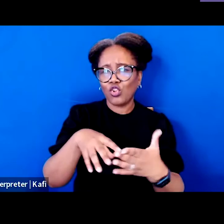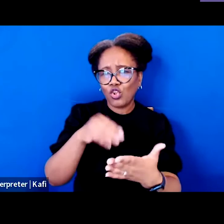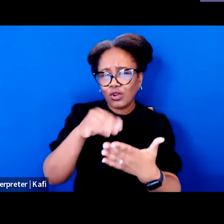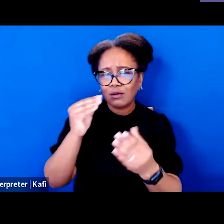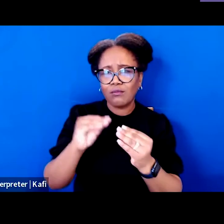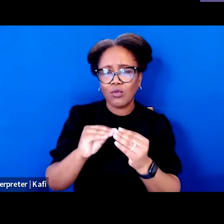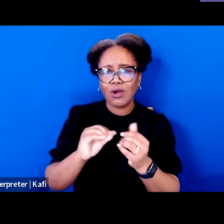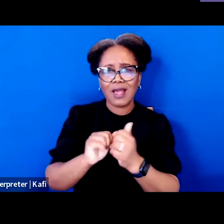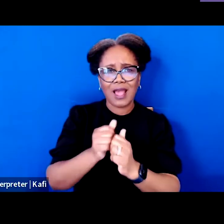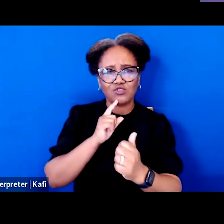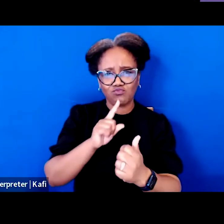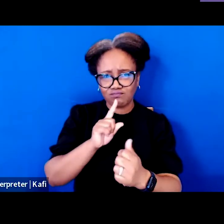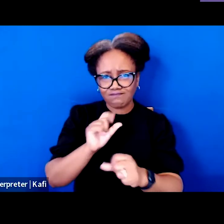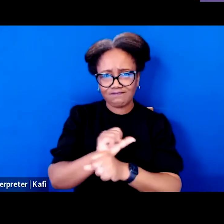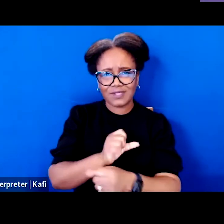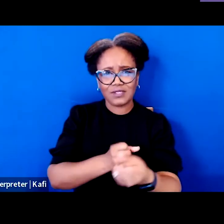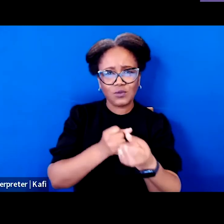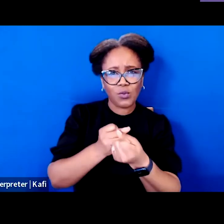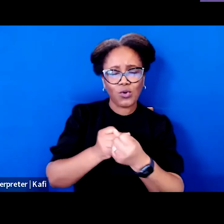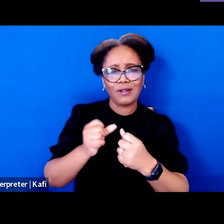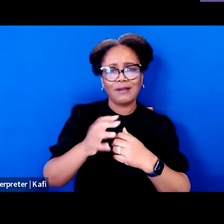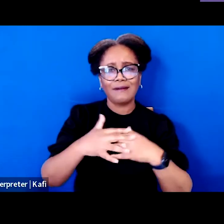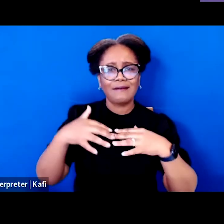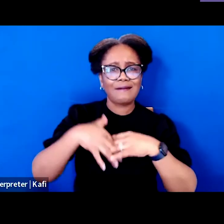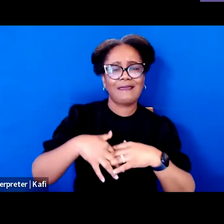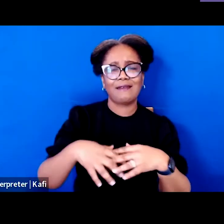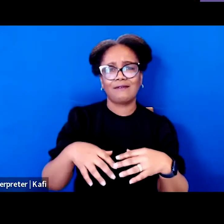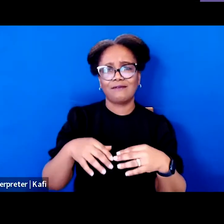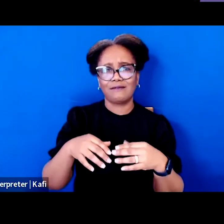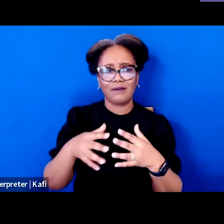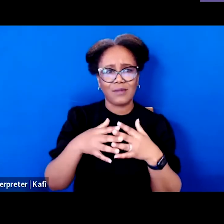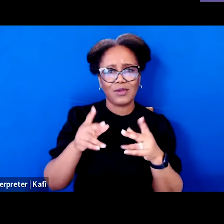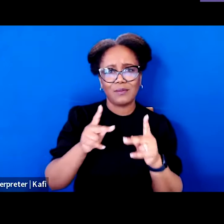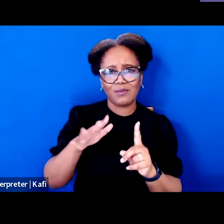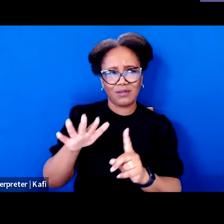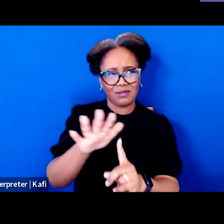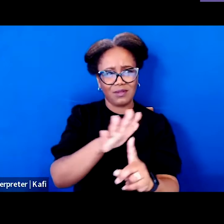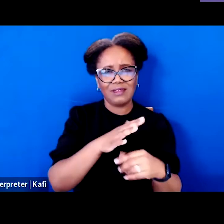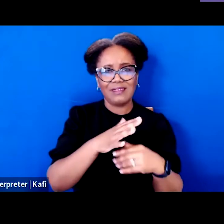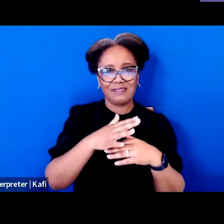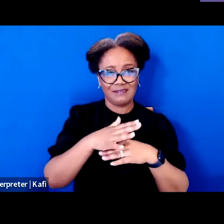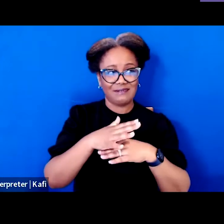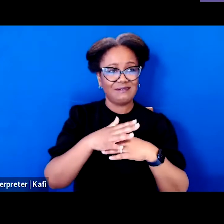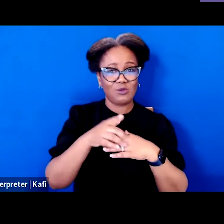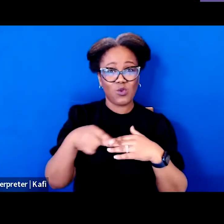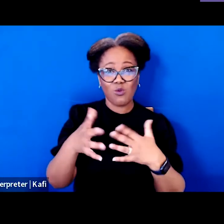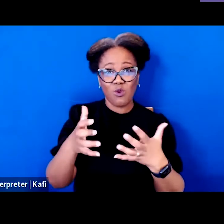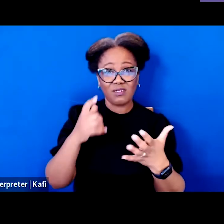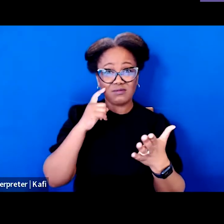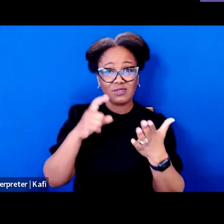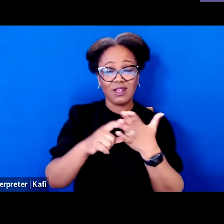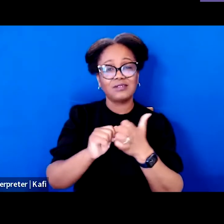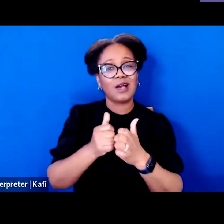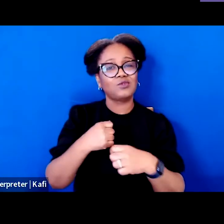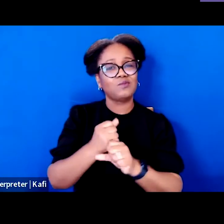Native people, we want to learn how to make land acknowledgements more impactful. I would like to acknowledge